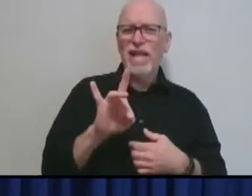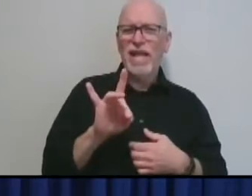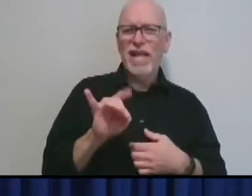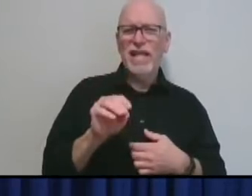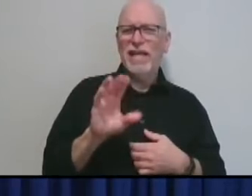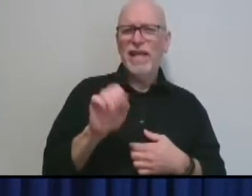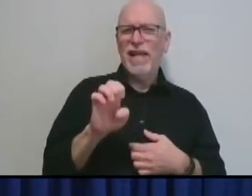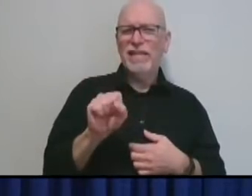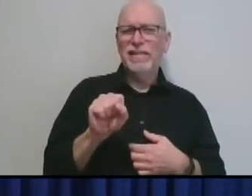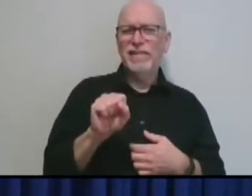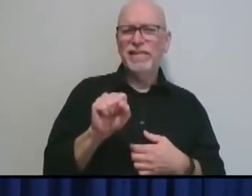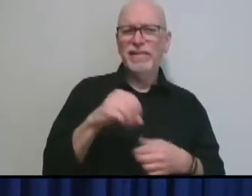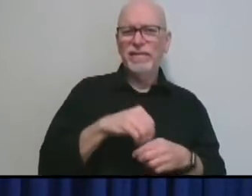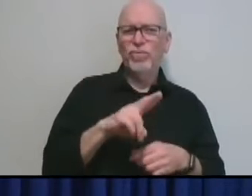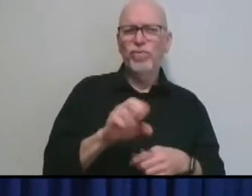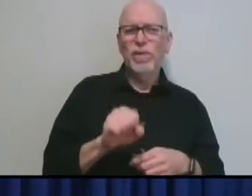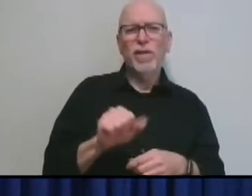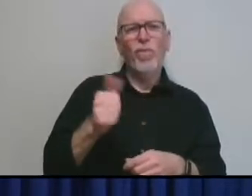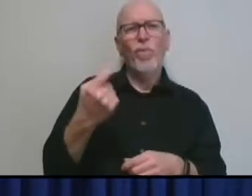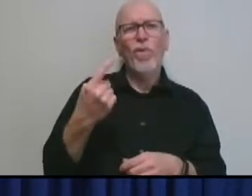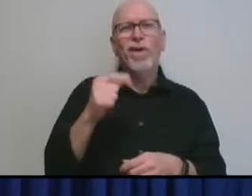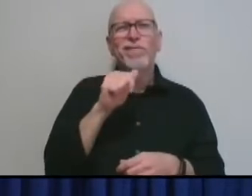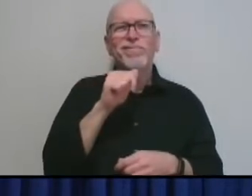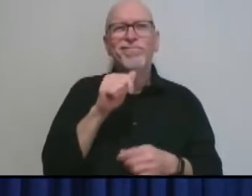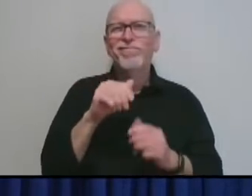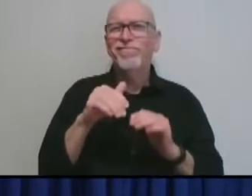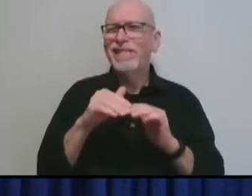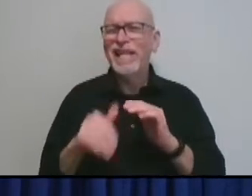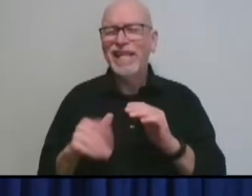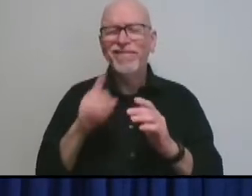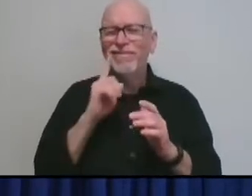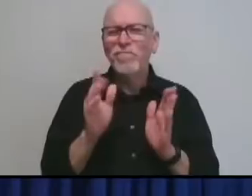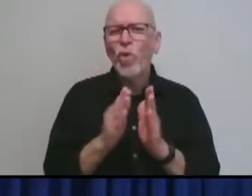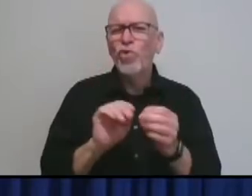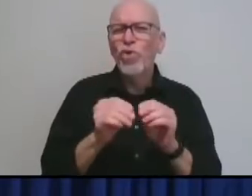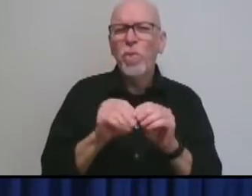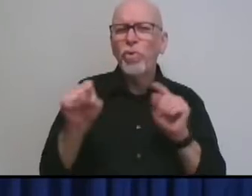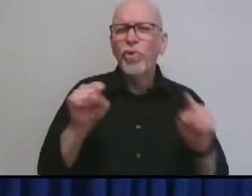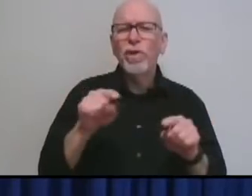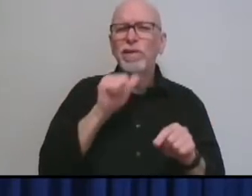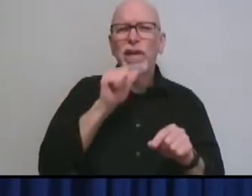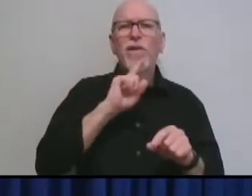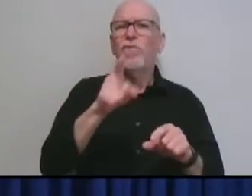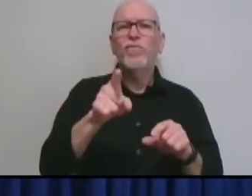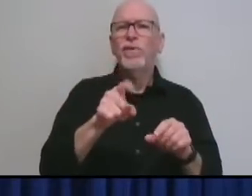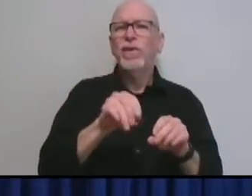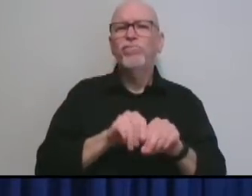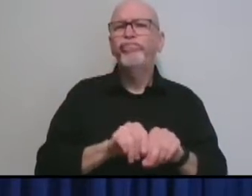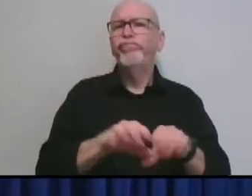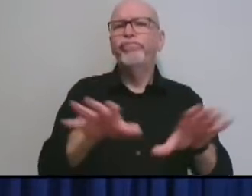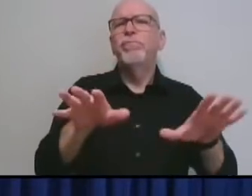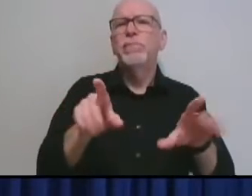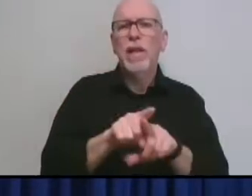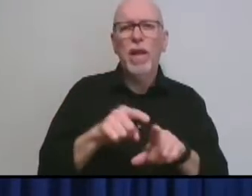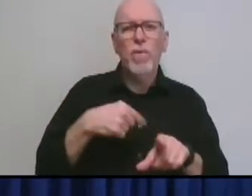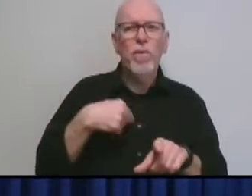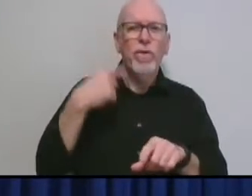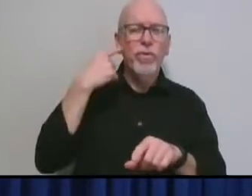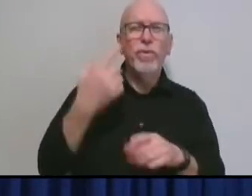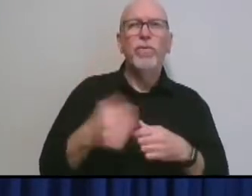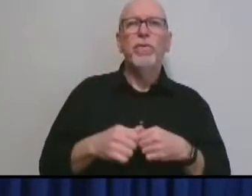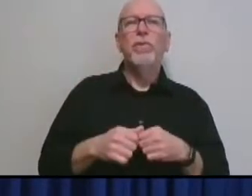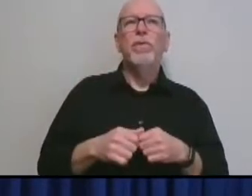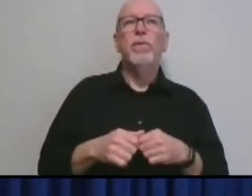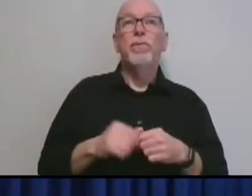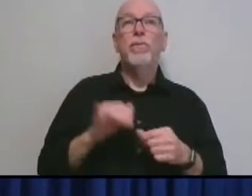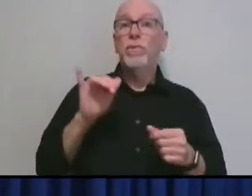The other one is not much more than that. They still haven't really washed ashore in the way that we're fearing. That doesn't